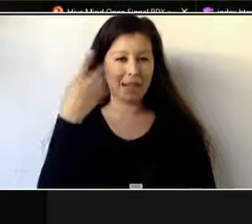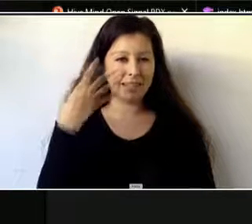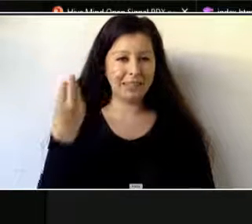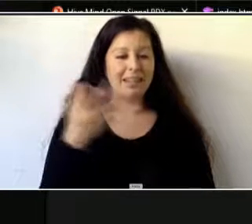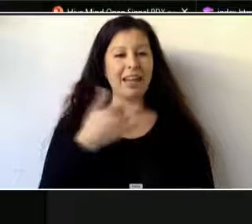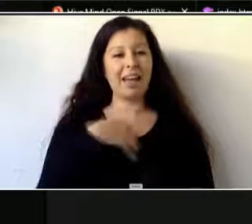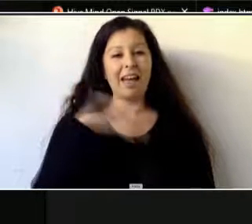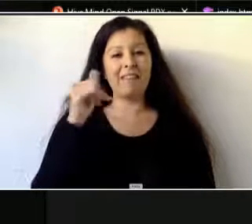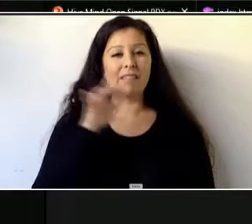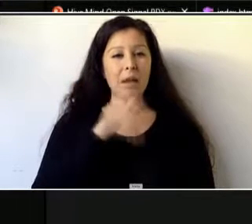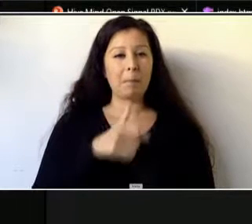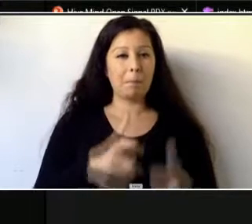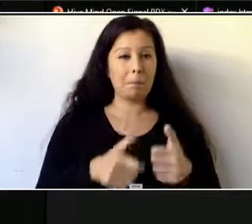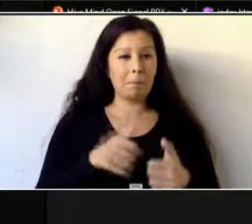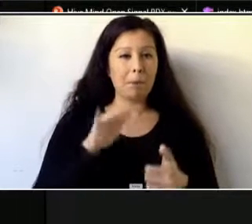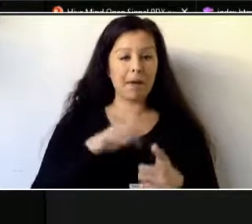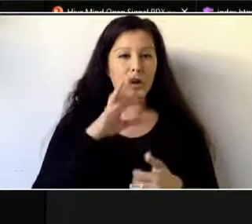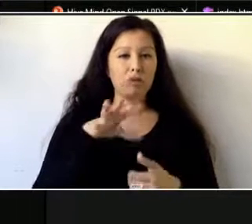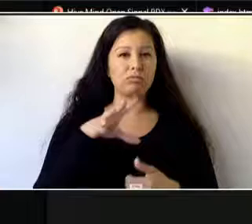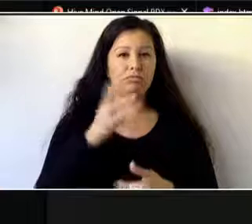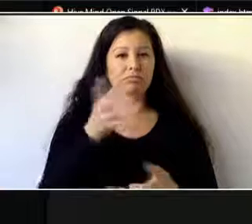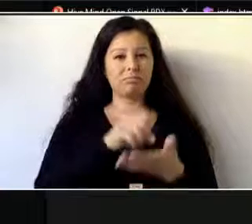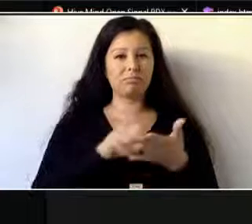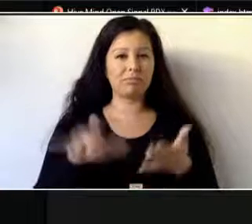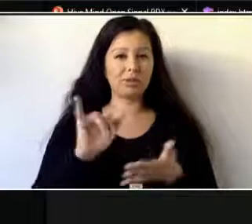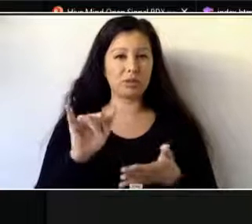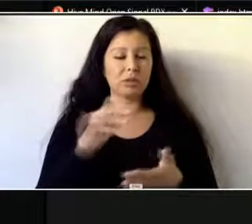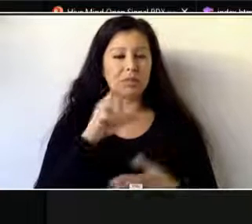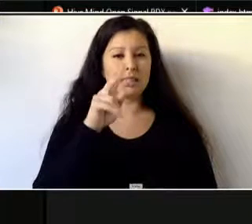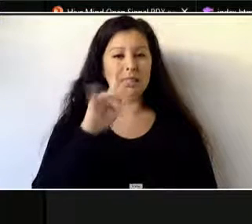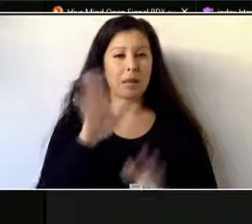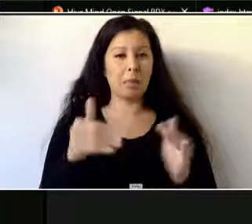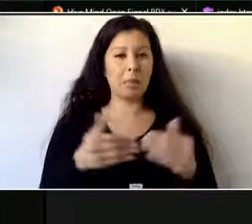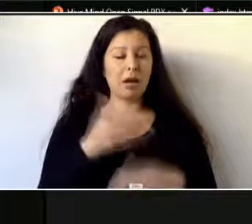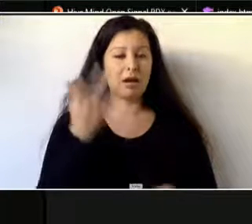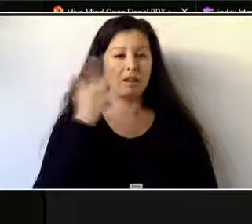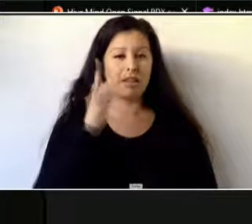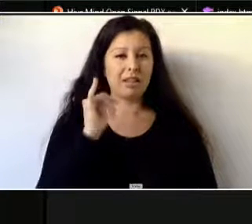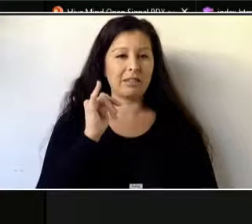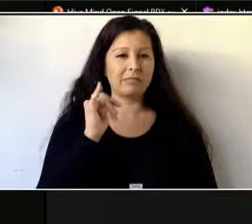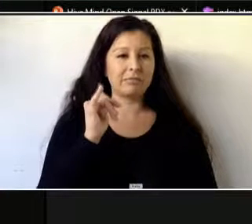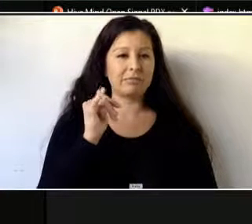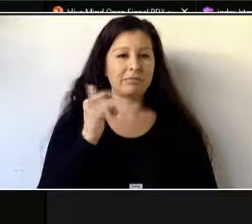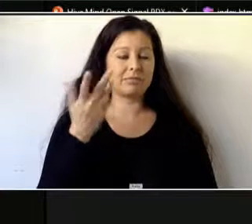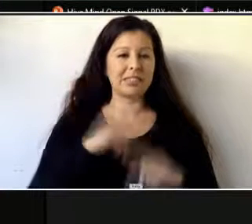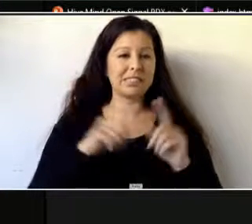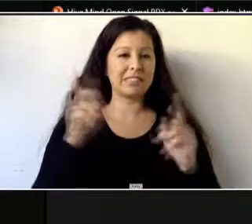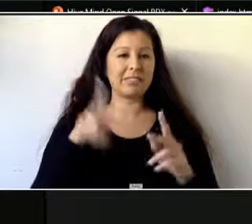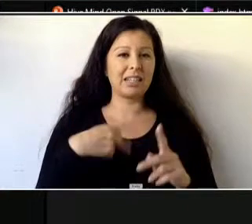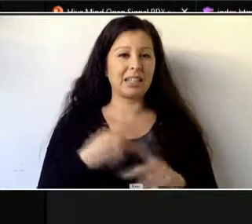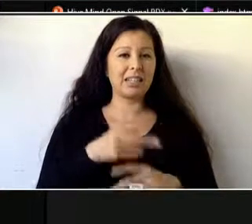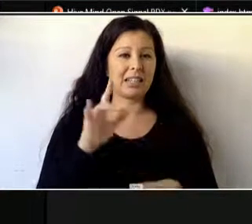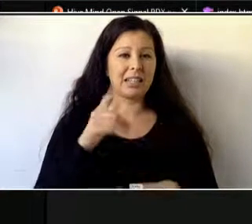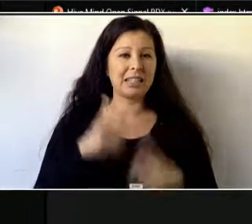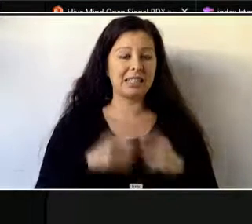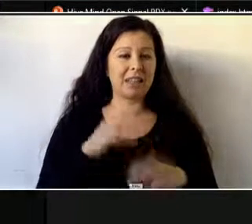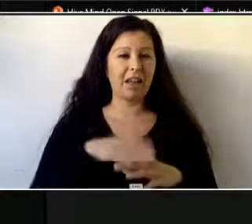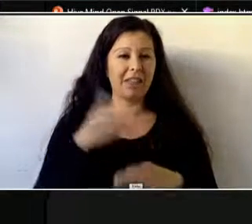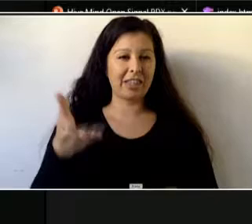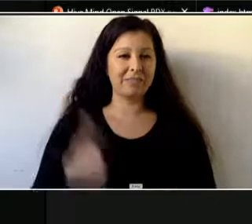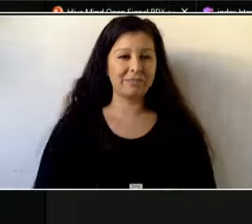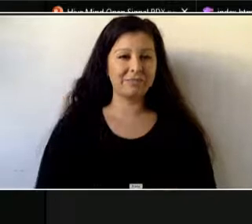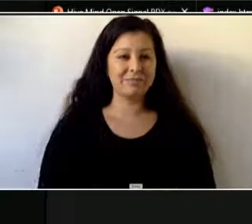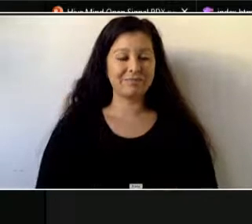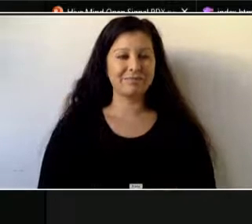then there's buttons that release that as well that make the skybox, you know, do different like chromatic effects on there.